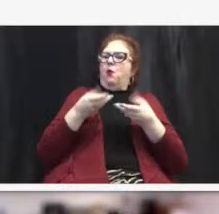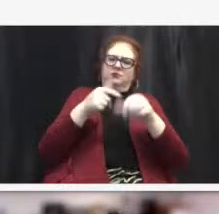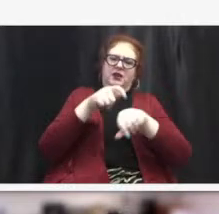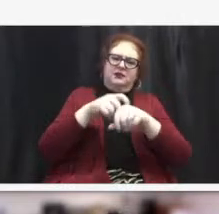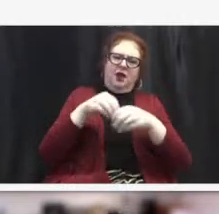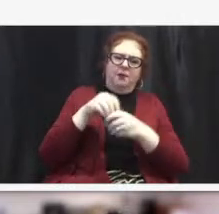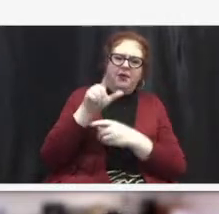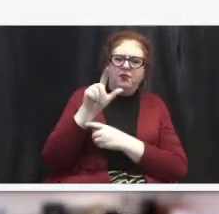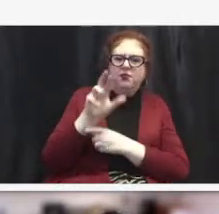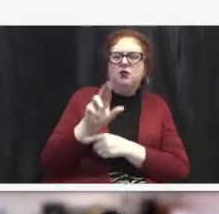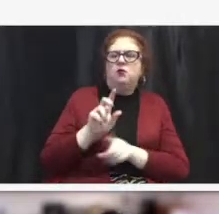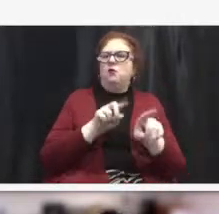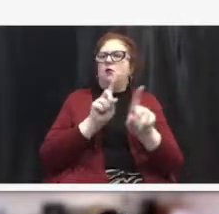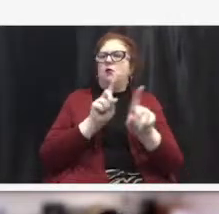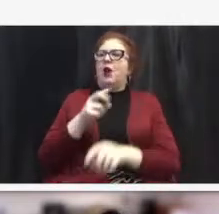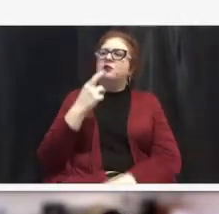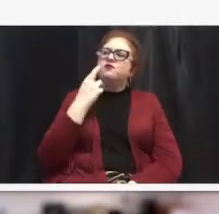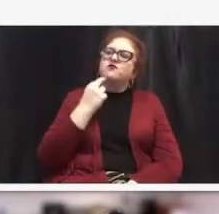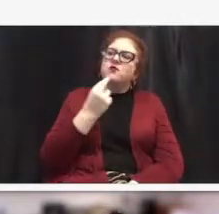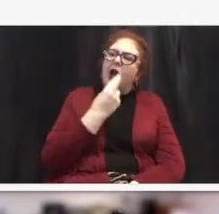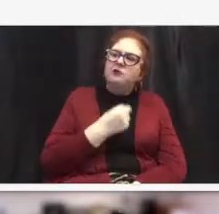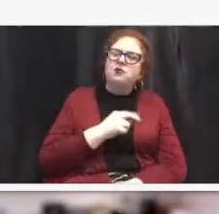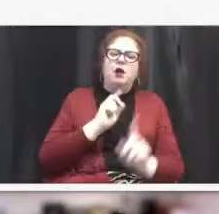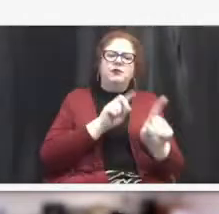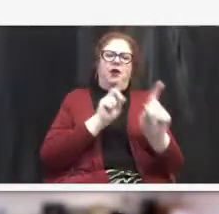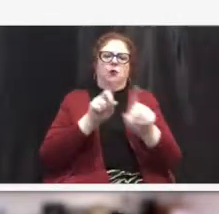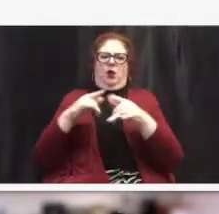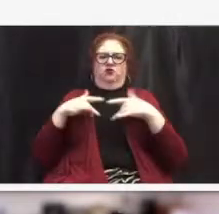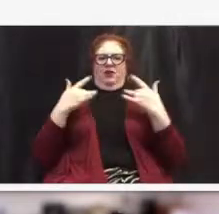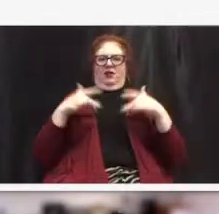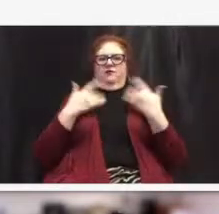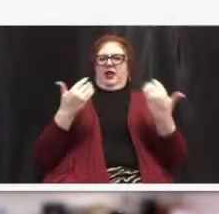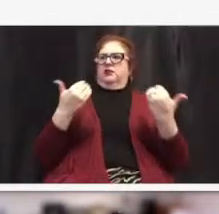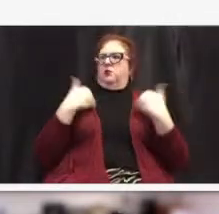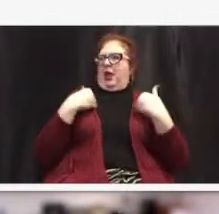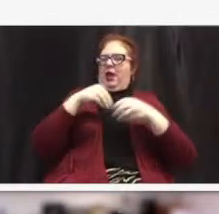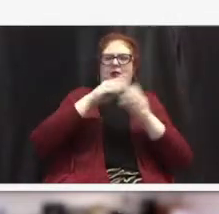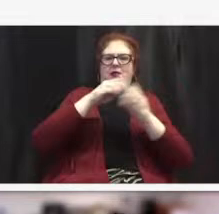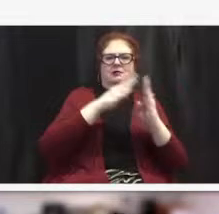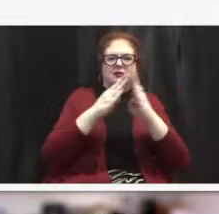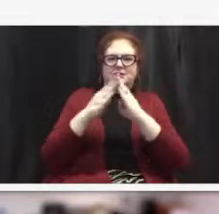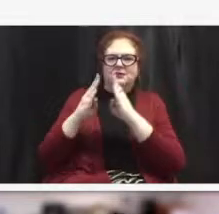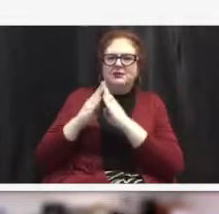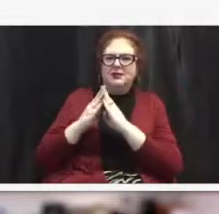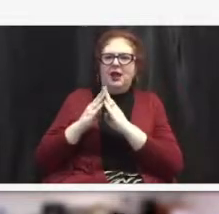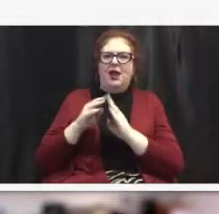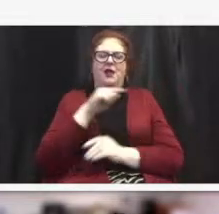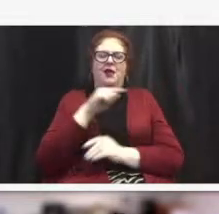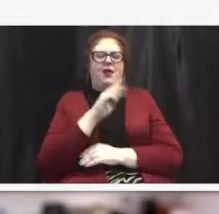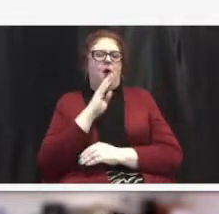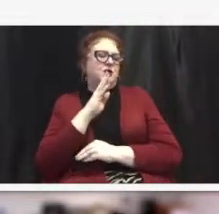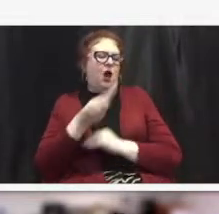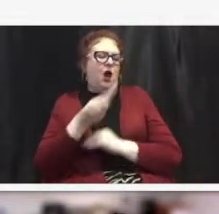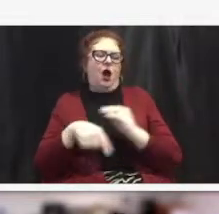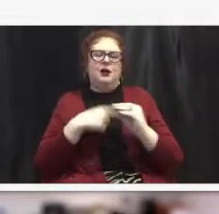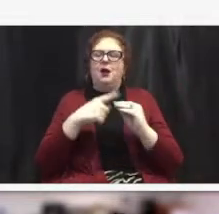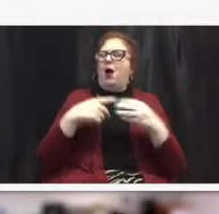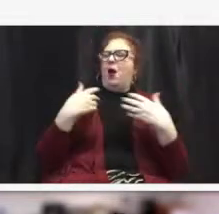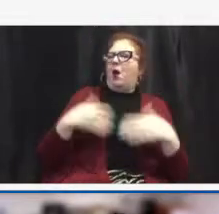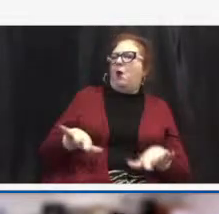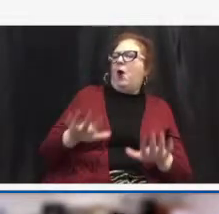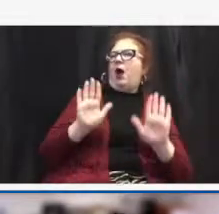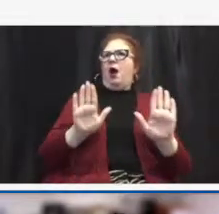to restaurants, they went to events in the city. And and they were talking about what a wonderful experience it was and